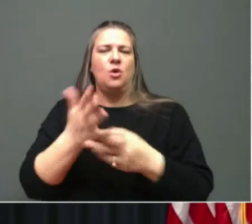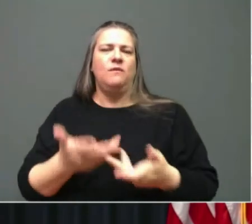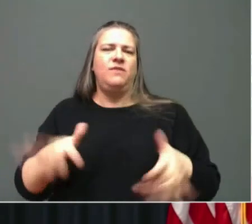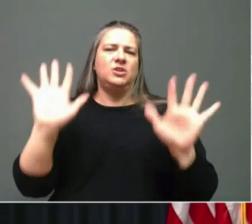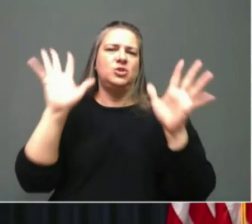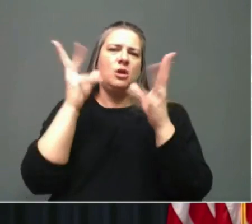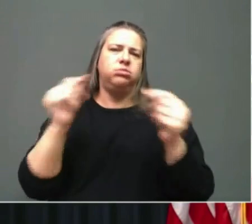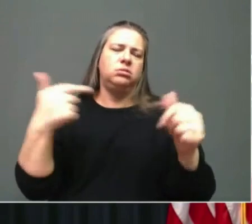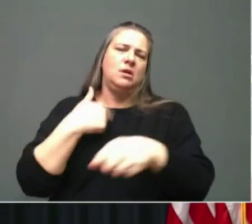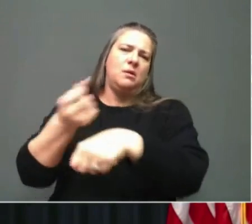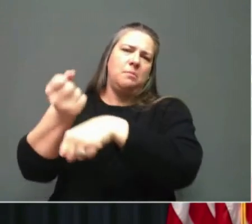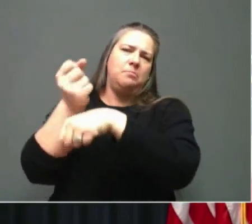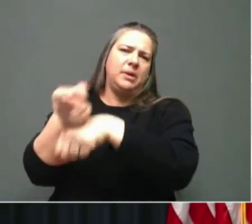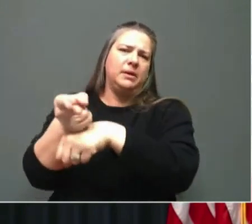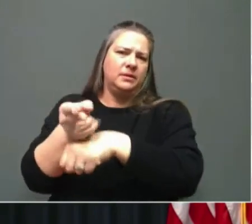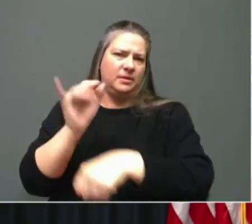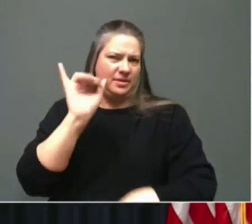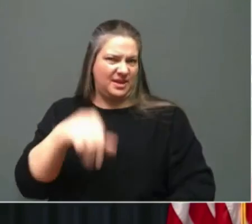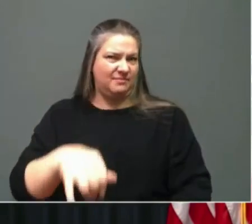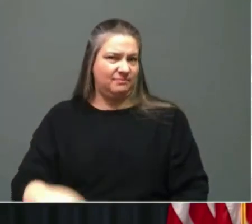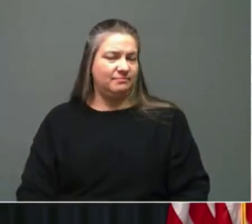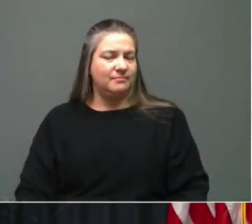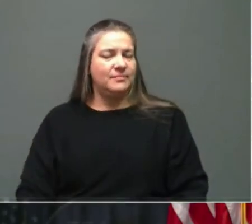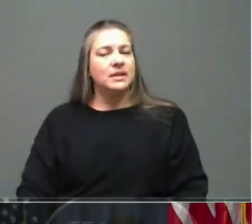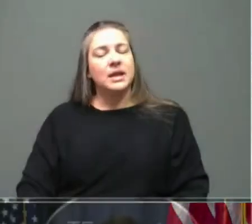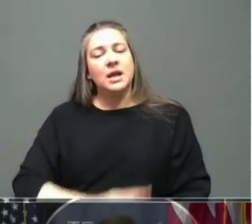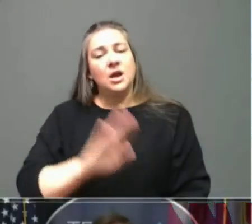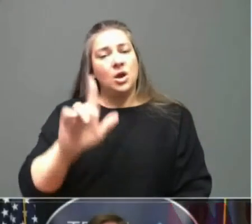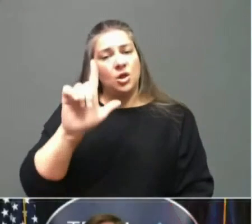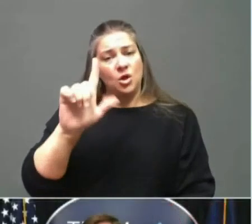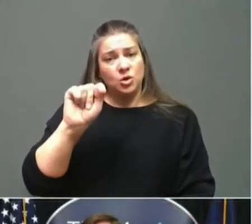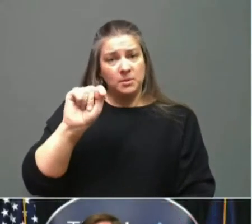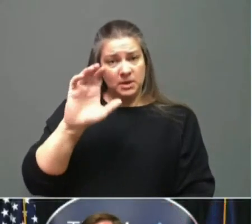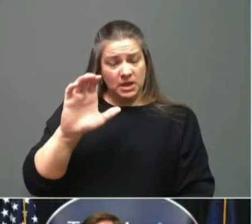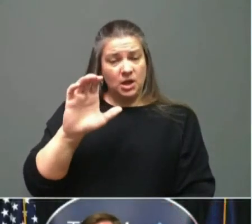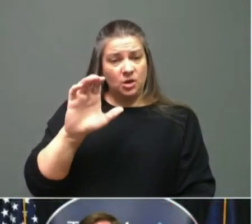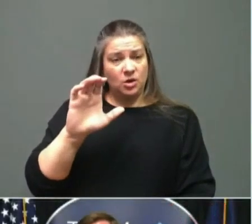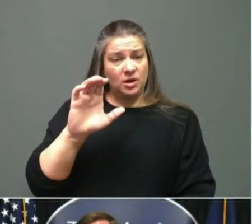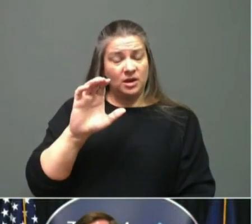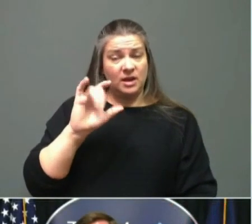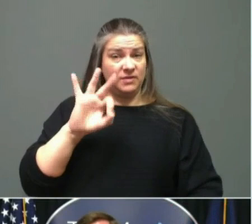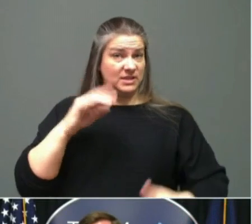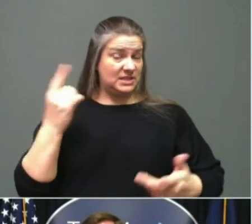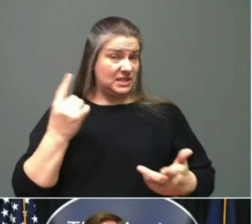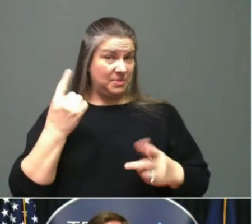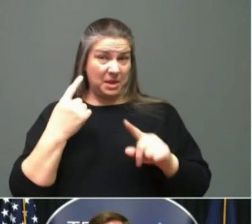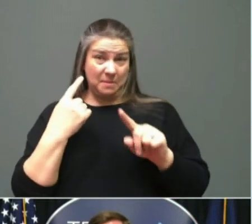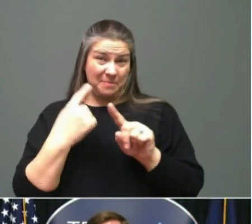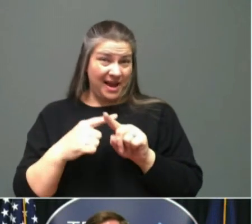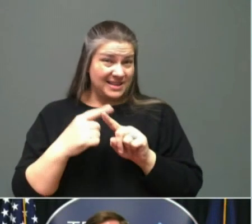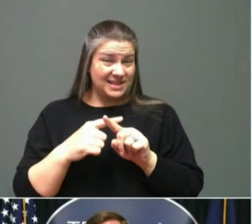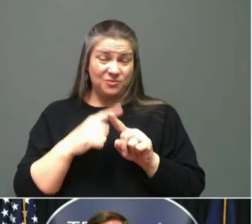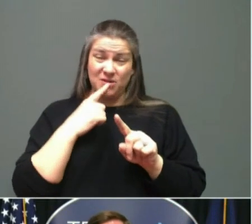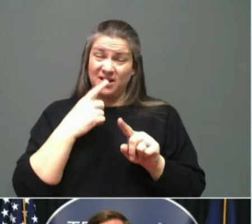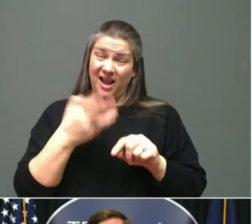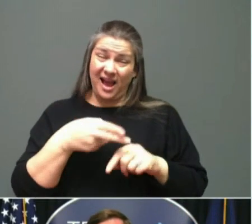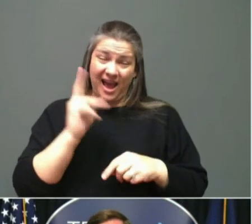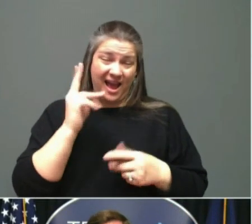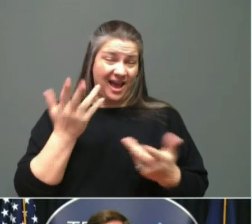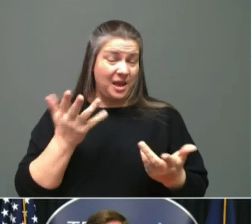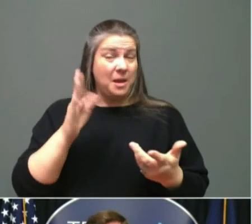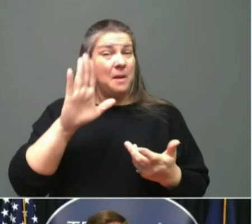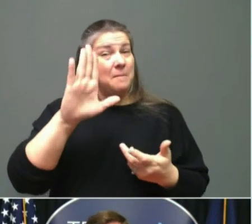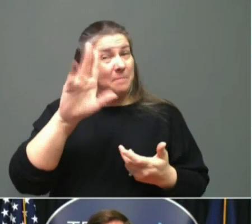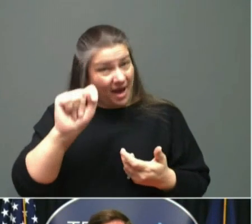it. Long-term care, if there is a positive in our deaths, which are too high, it's that a smaller and smaller